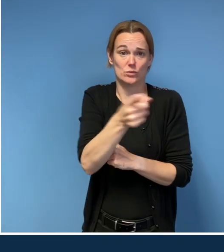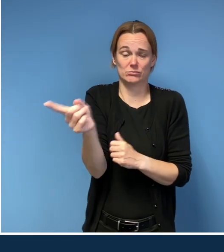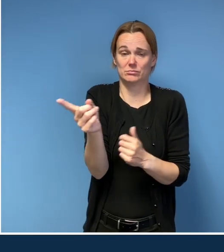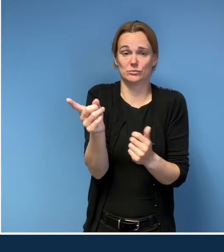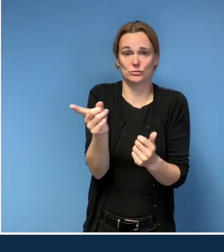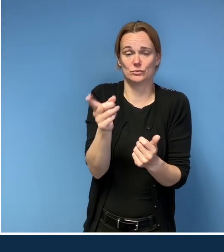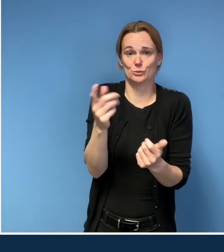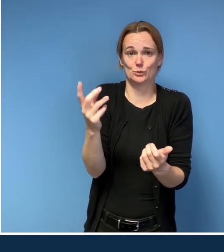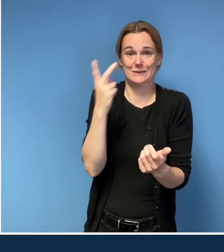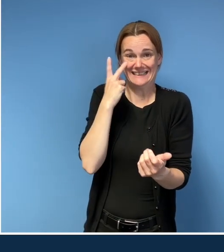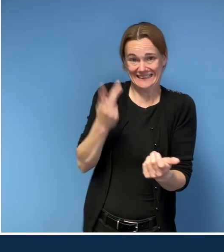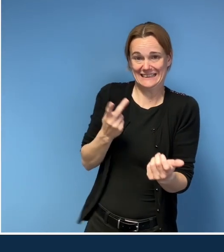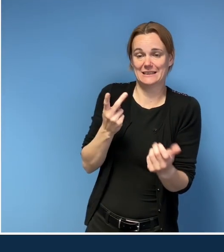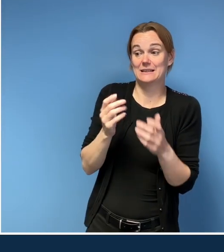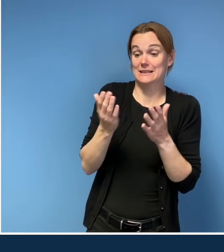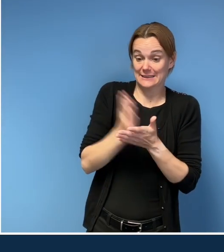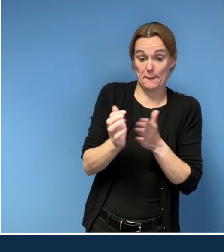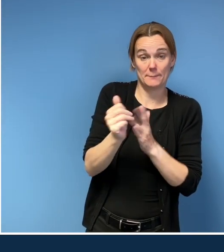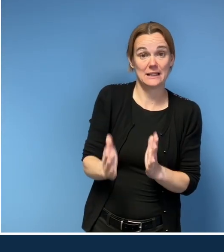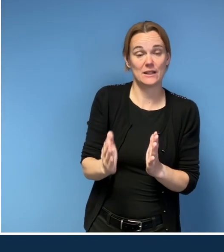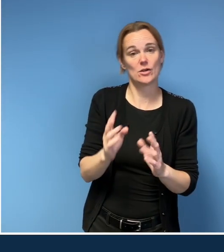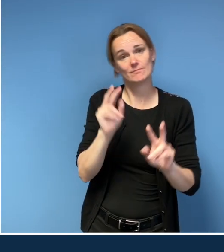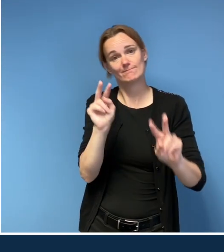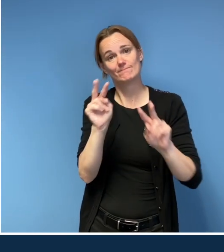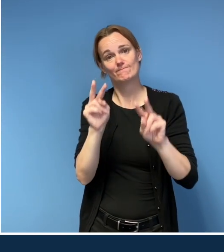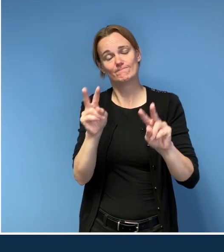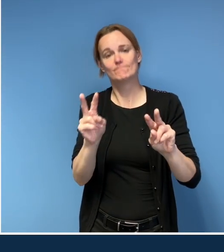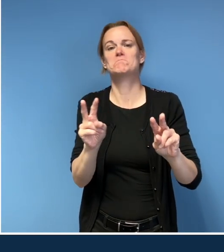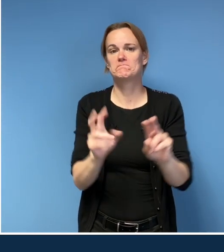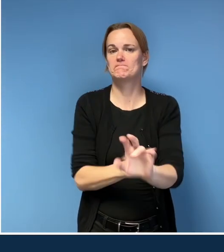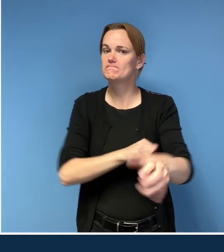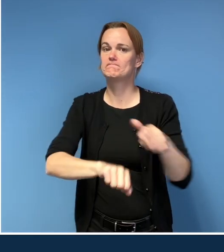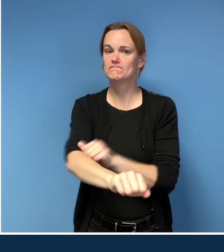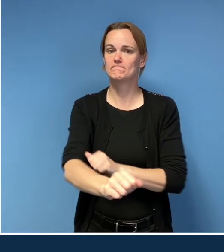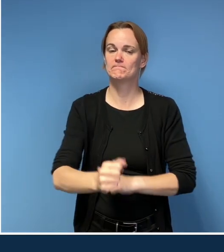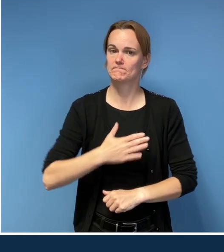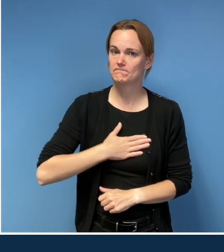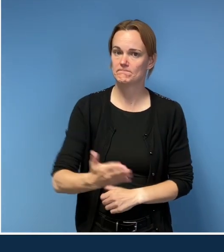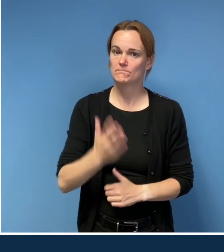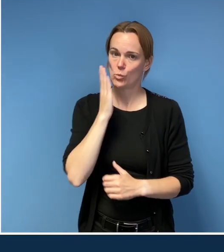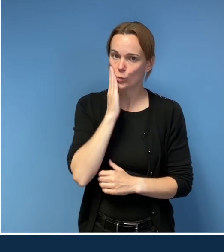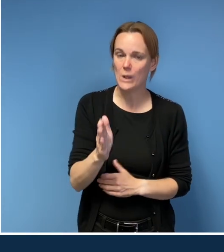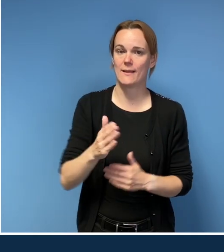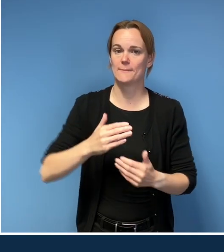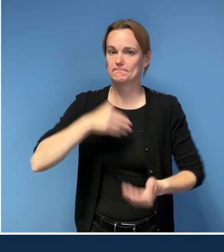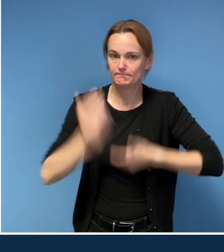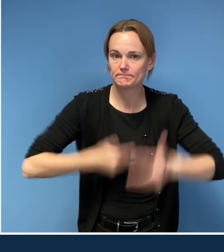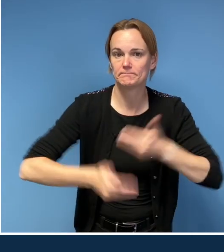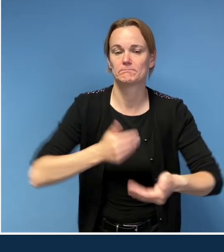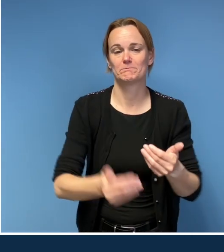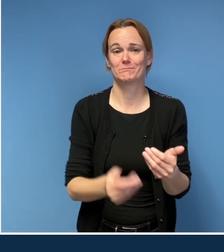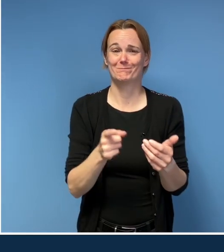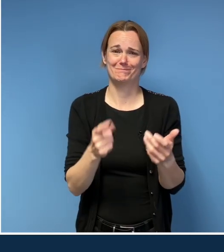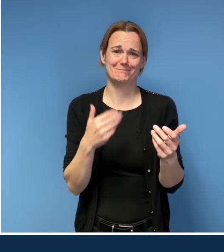us, or many of us leading at NSCC and working at NSCC, a real will to want to do better. And so I do hope that's faith you will always